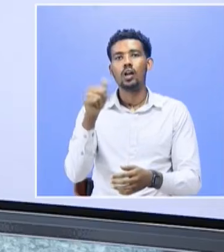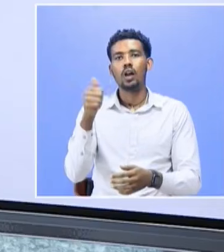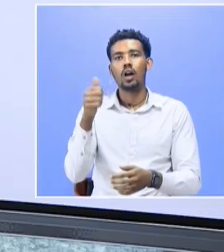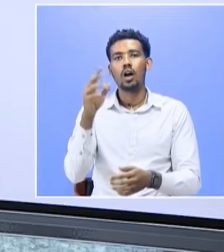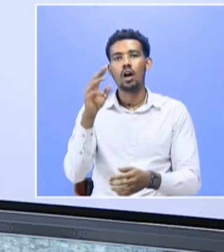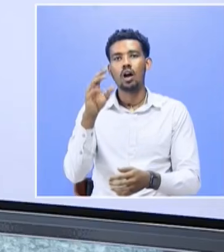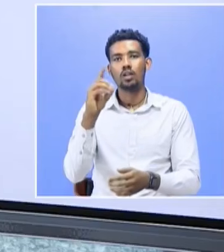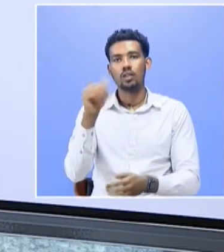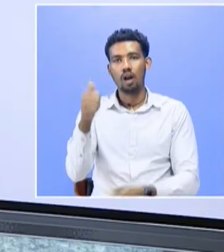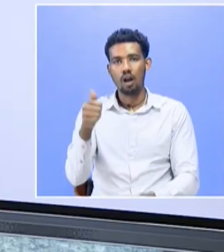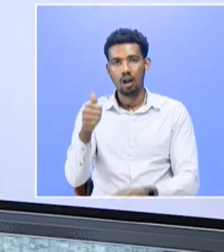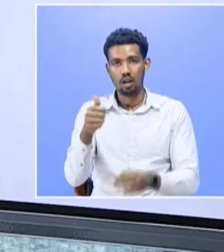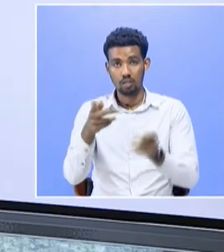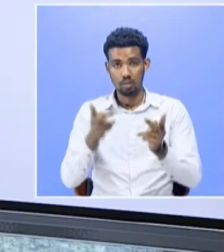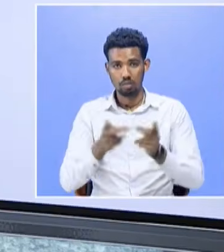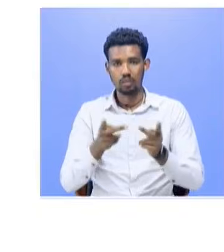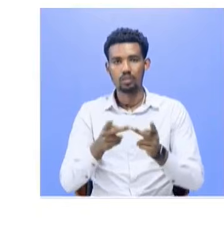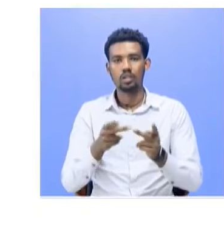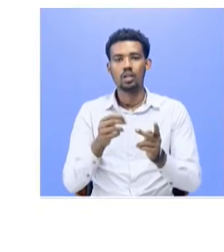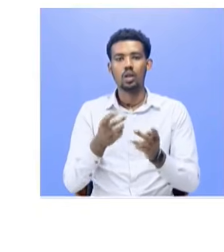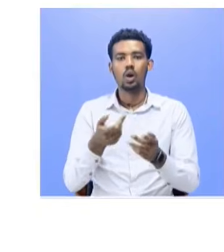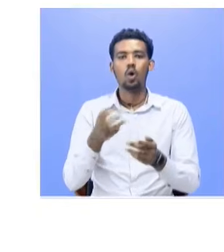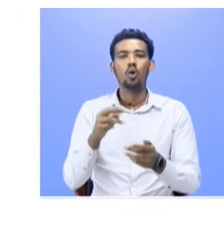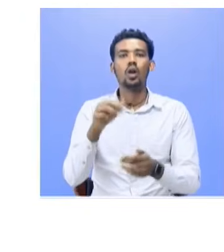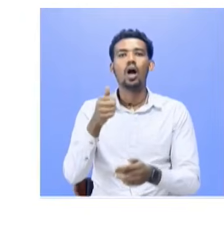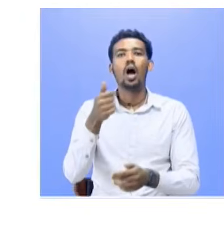is a very specific information.